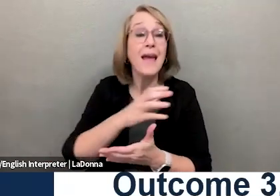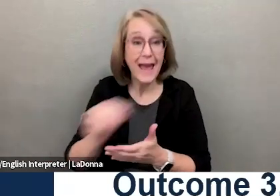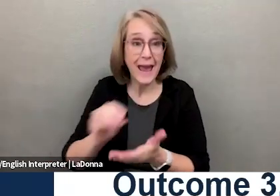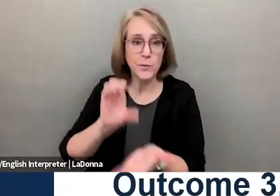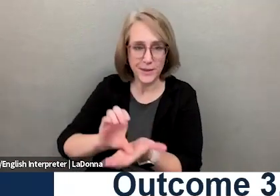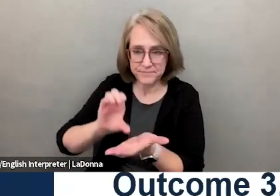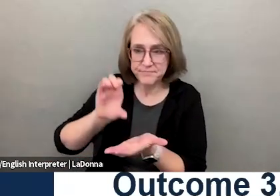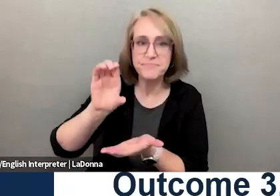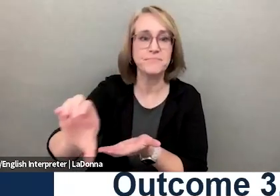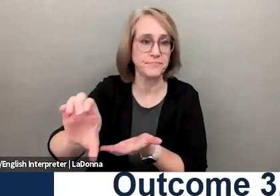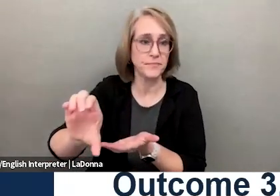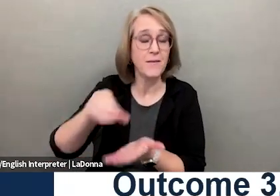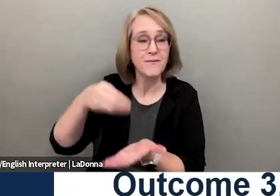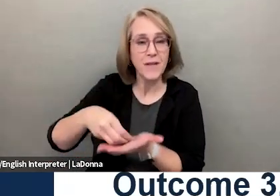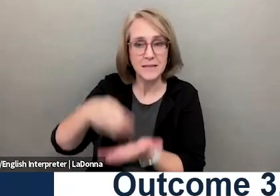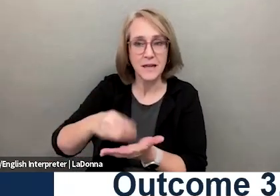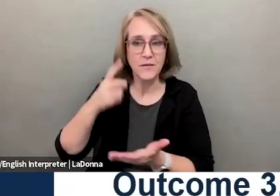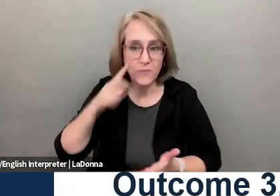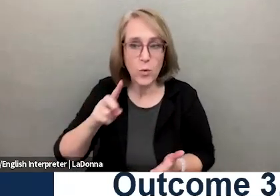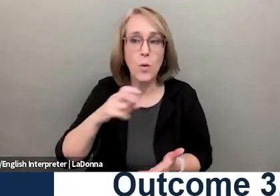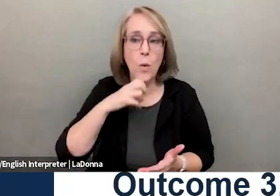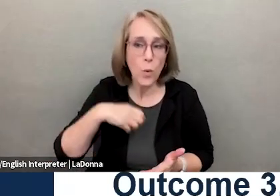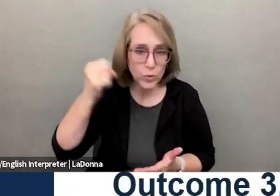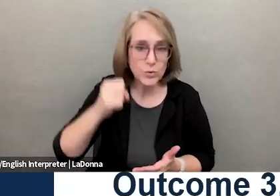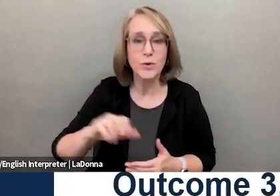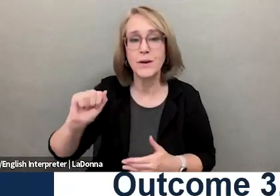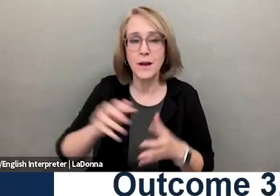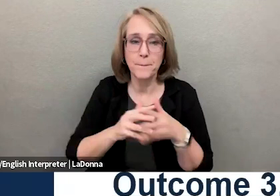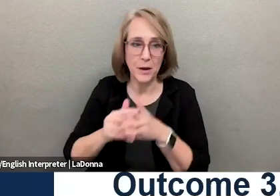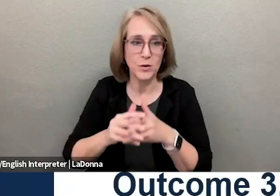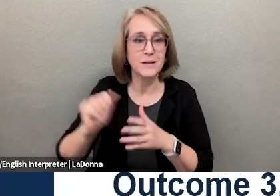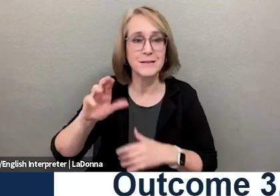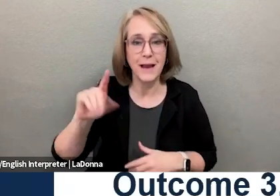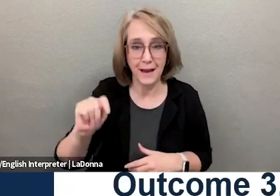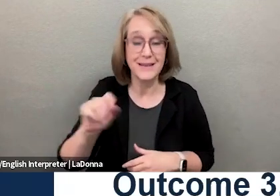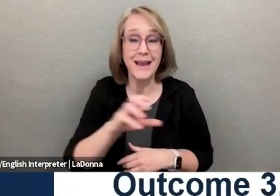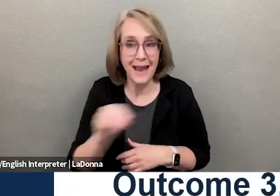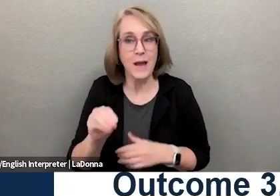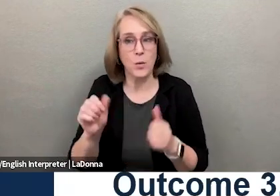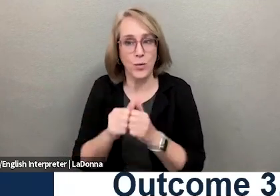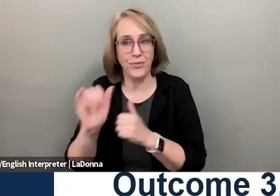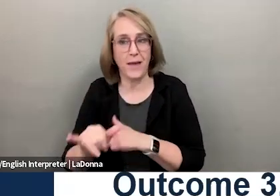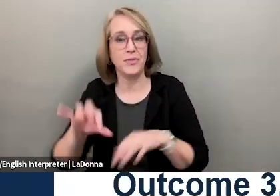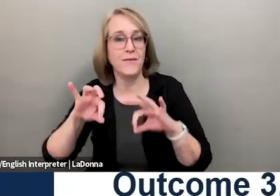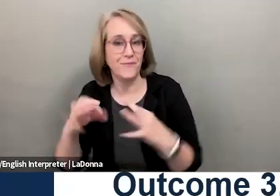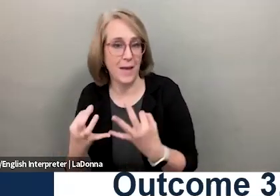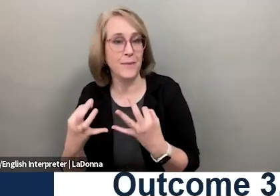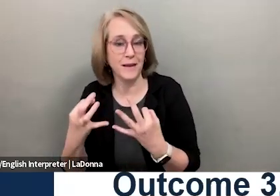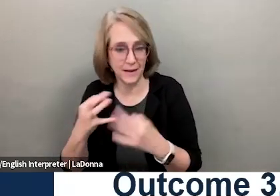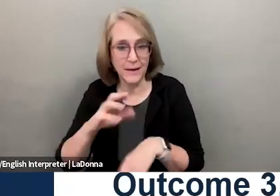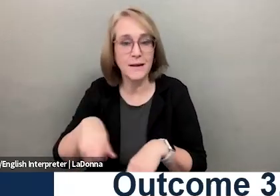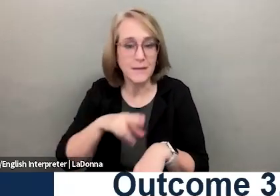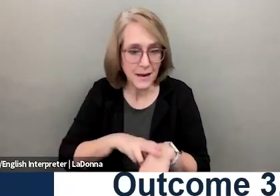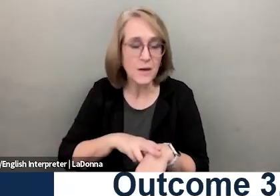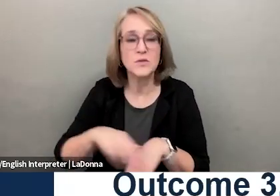funding for the Older Americans Act, and through that, the National Family Caregiver Support Program. I want to point out that the Older